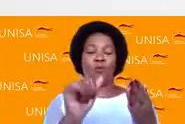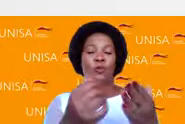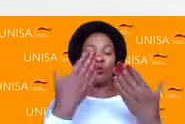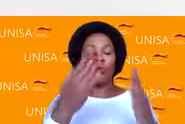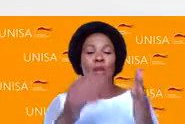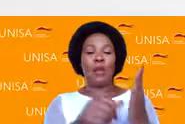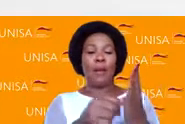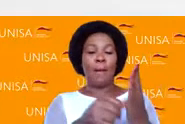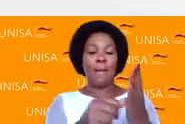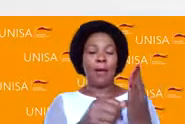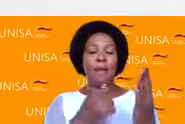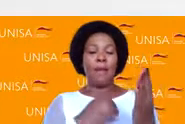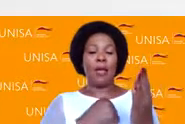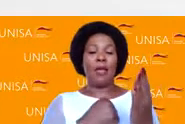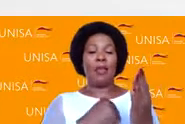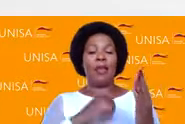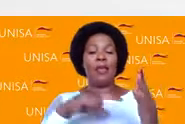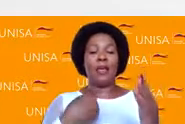mylife.unisa.ac.za.